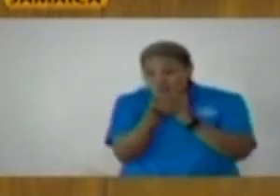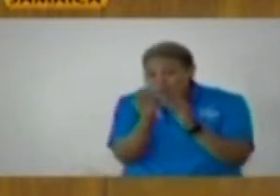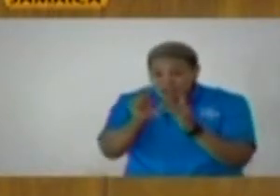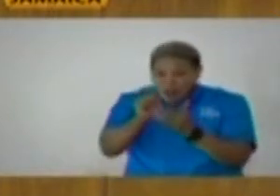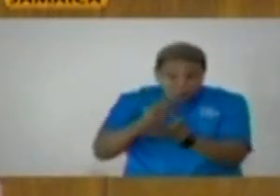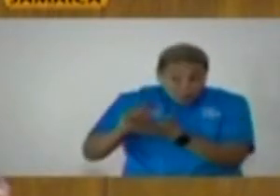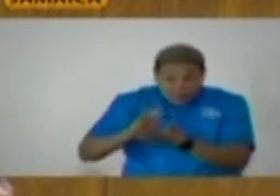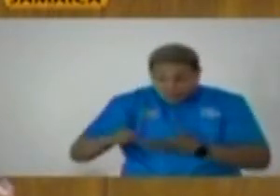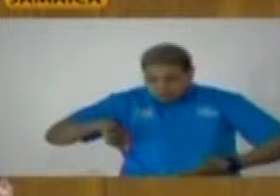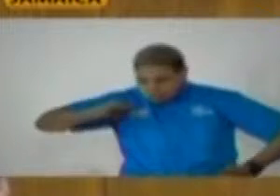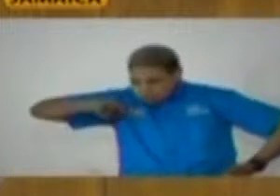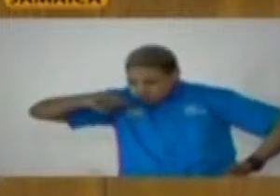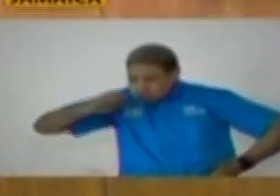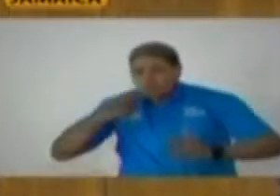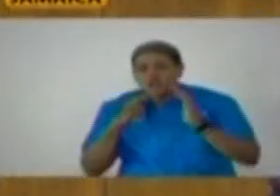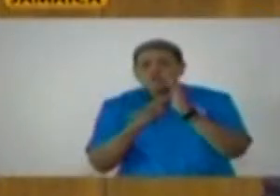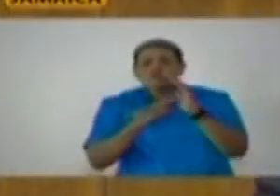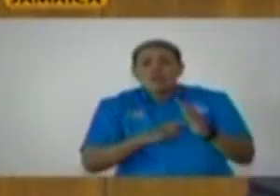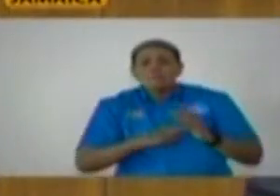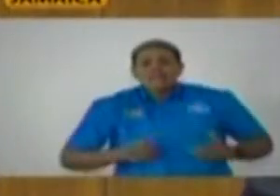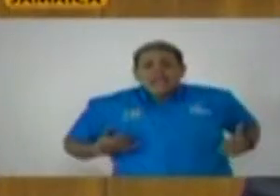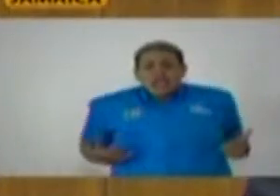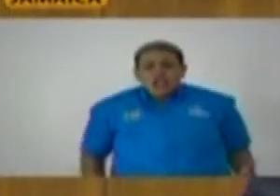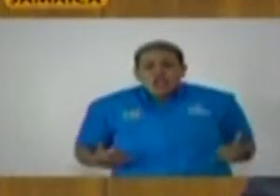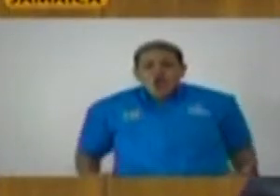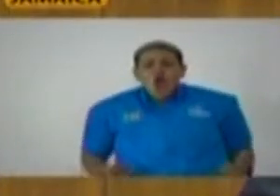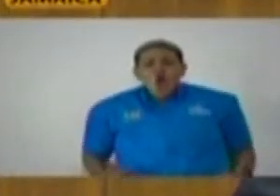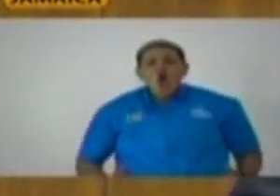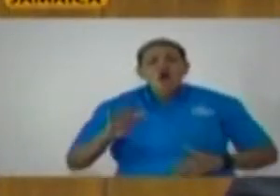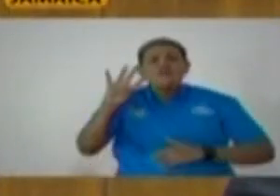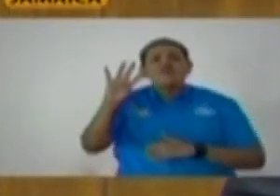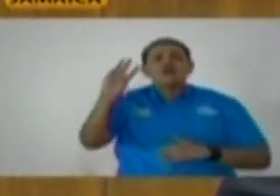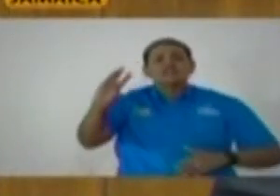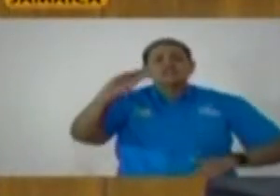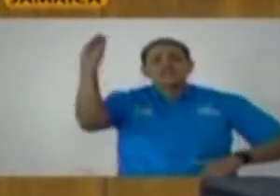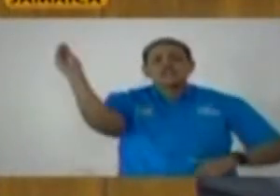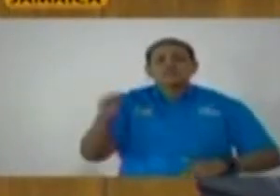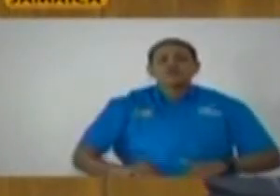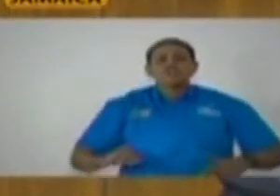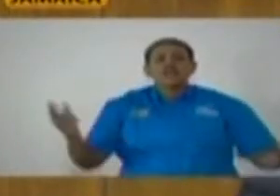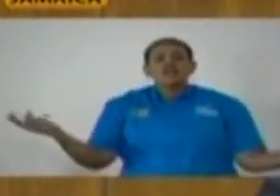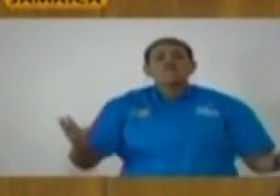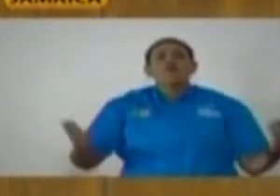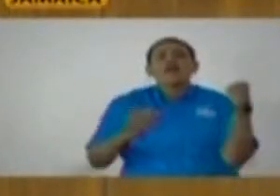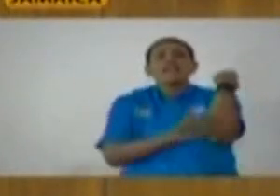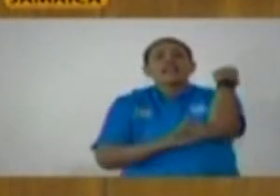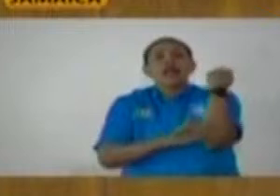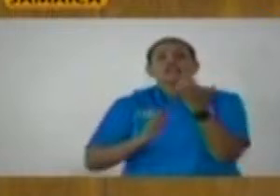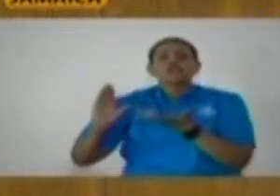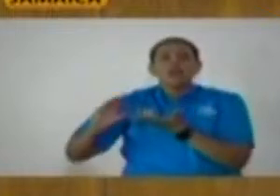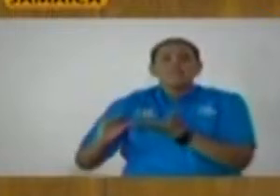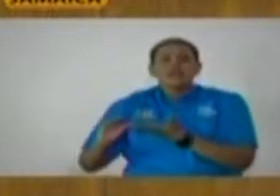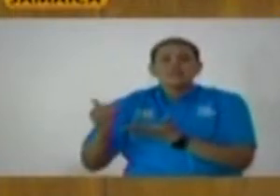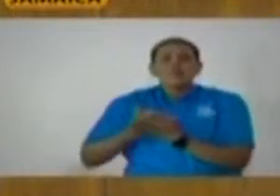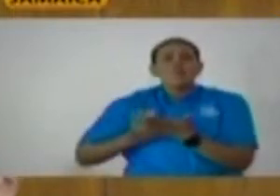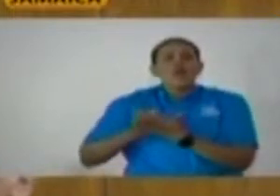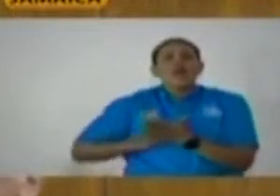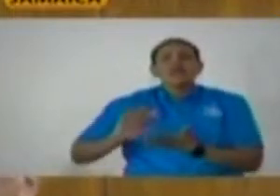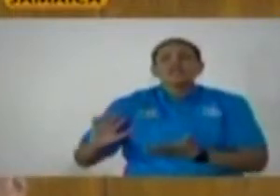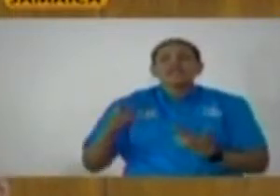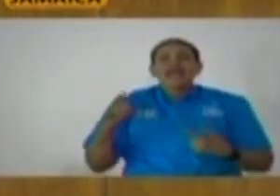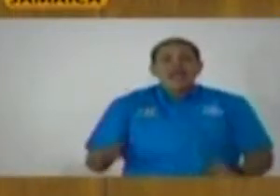week represents right now 46% of what the national minimum wage is